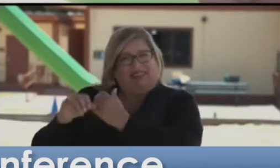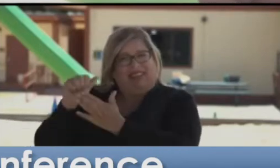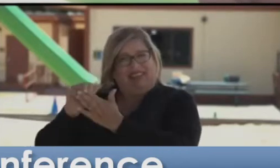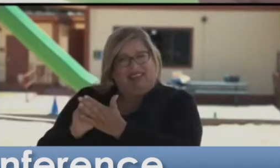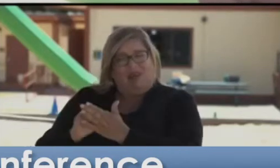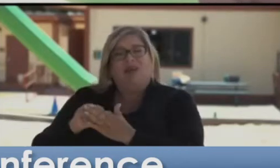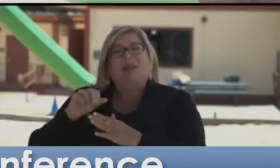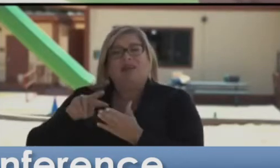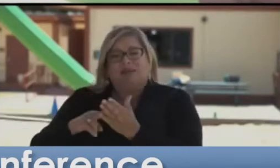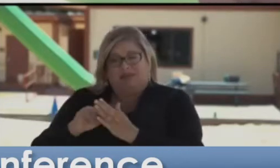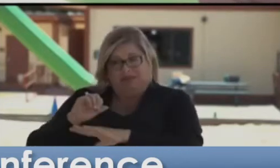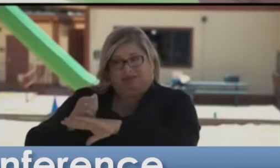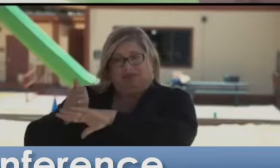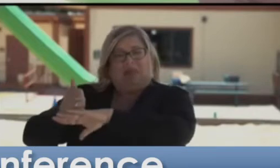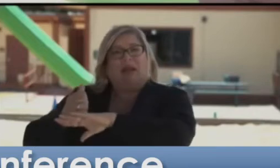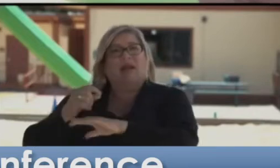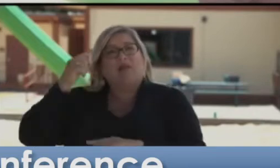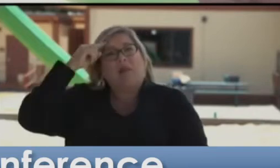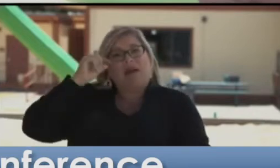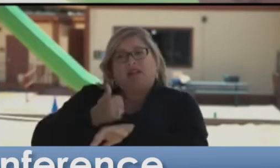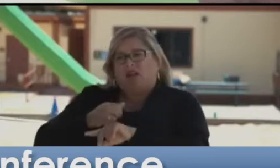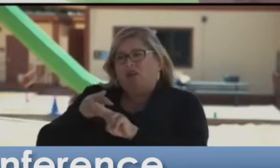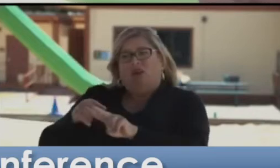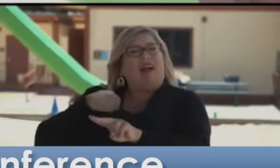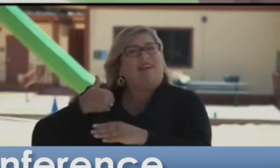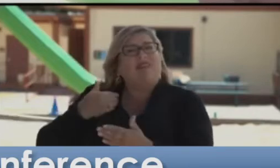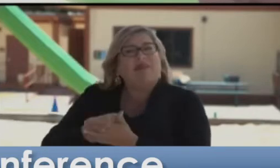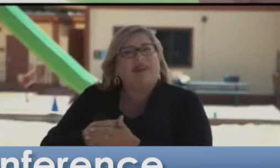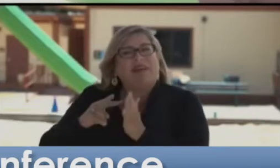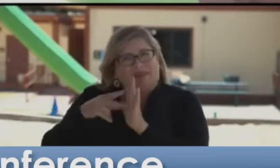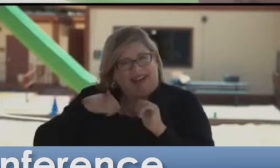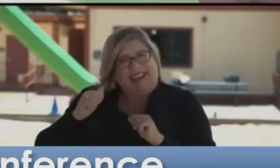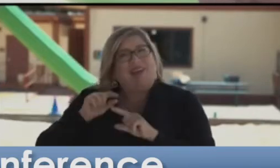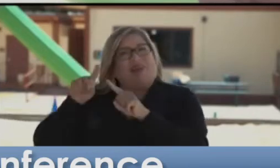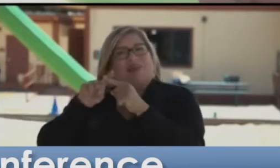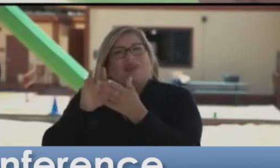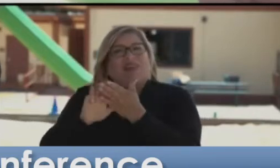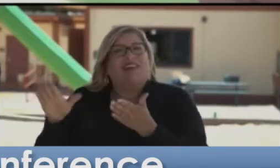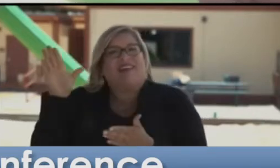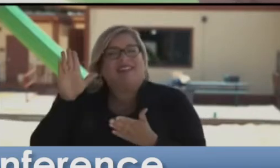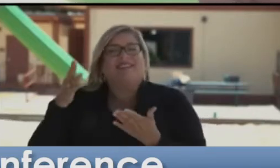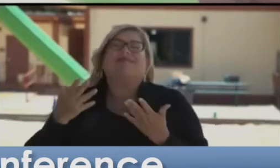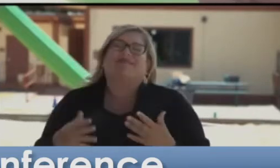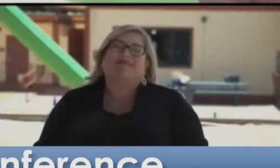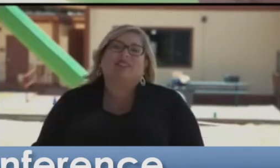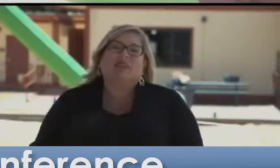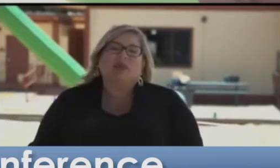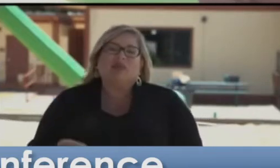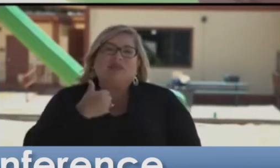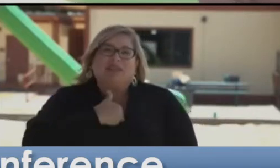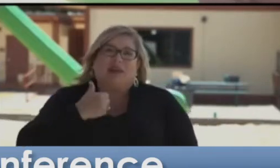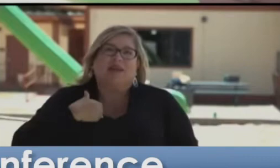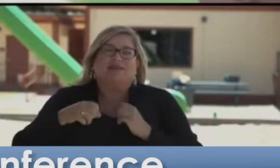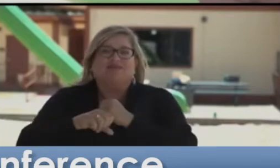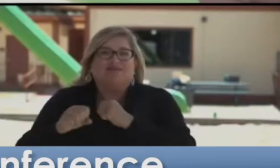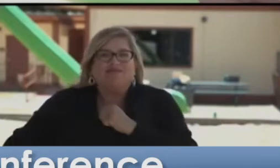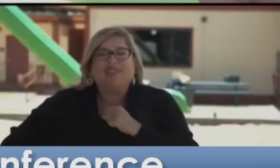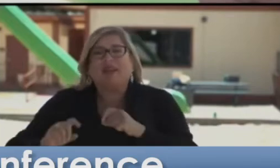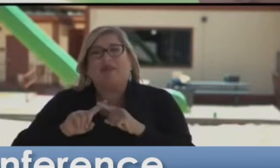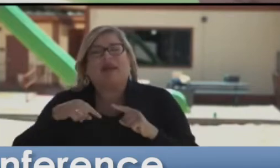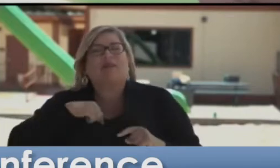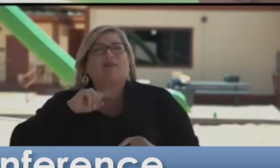that mindset in terms of creating that college-going culture. So forgive me for being so long-winded. I'm just